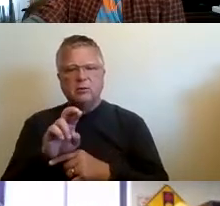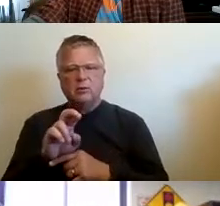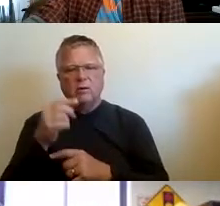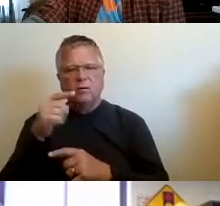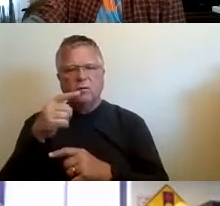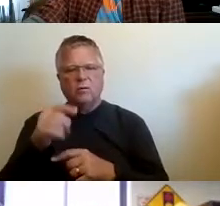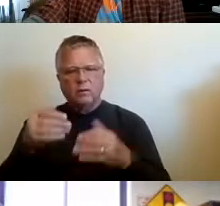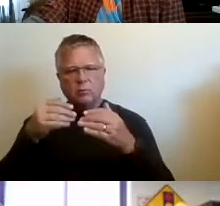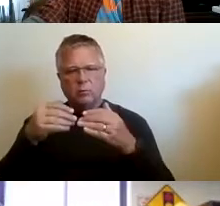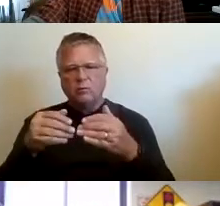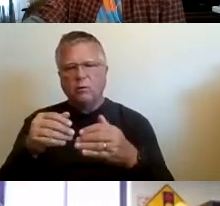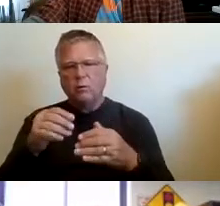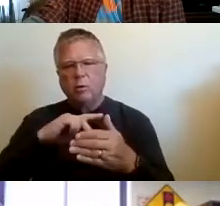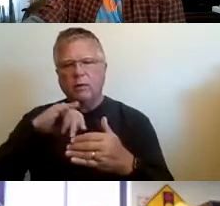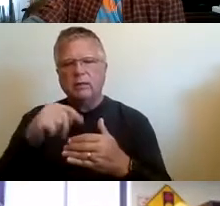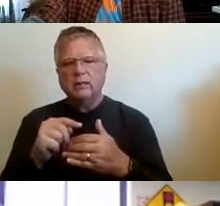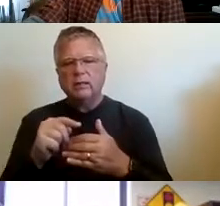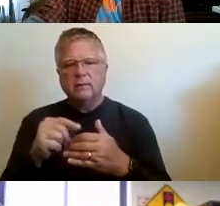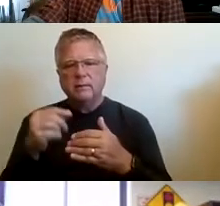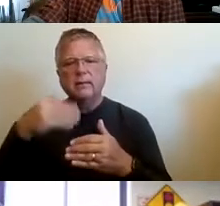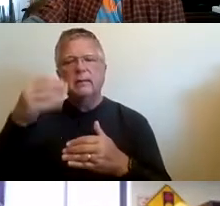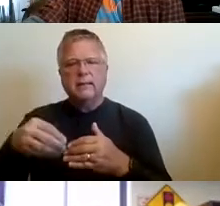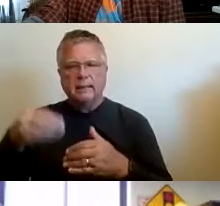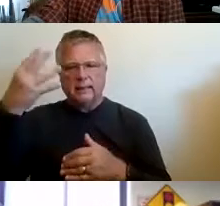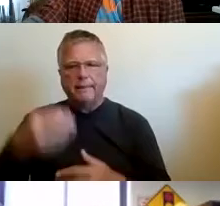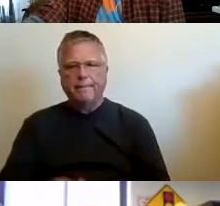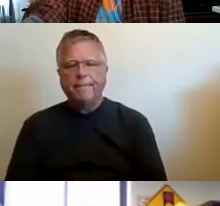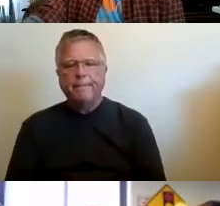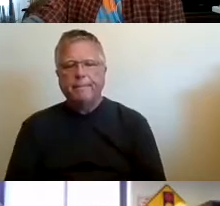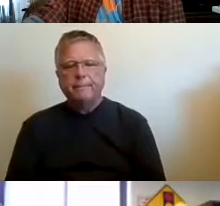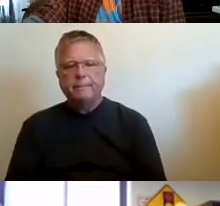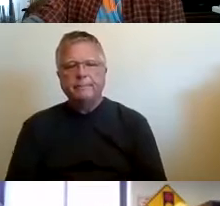move forward project. Ricardo, next slide, please.